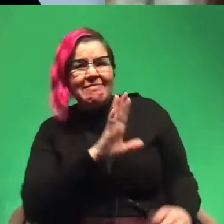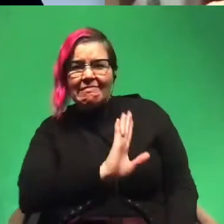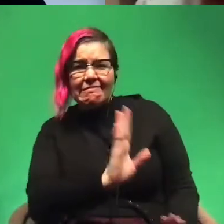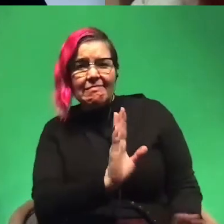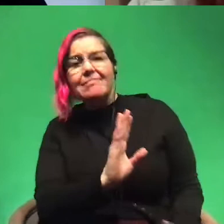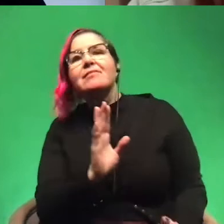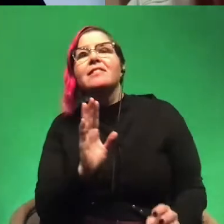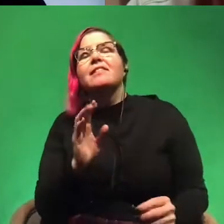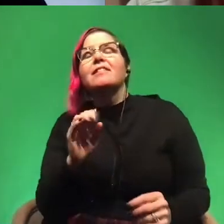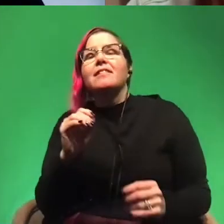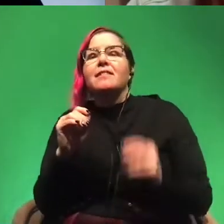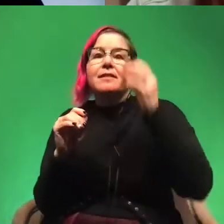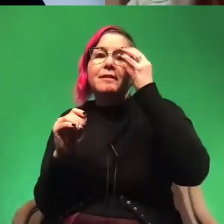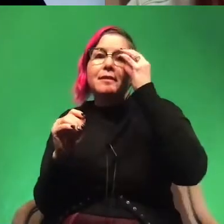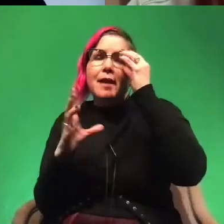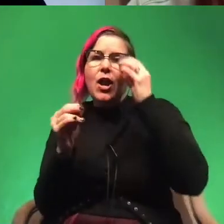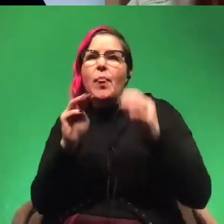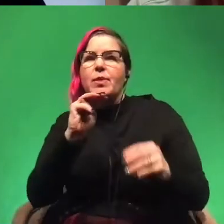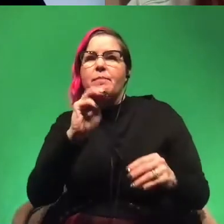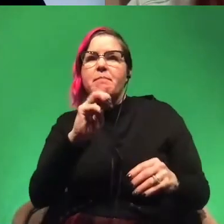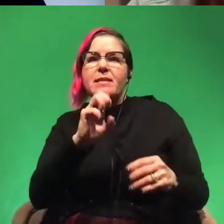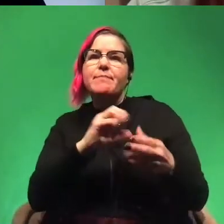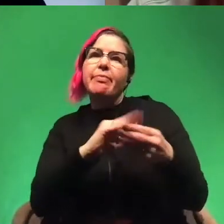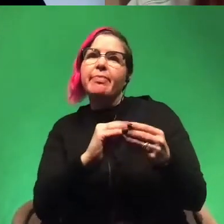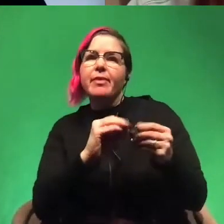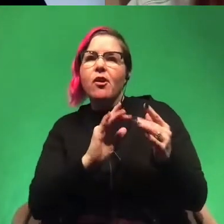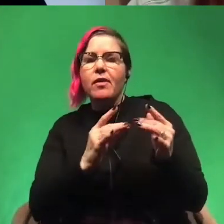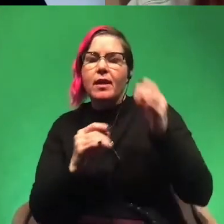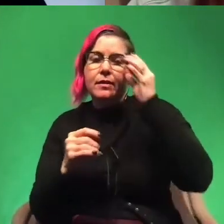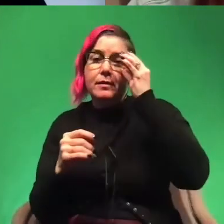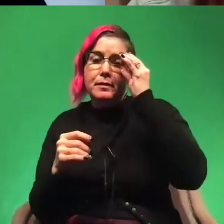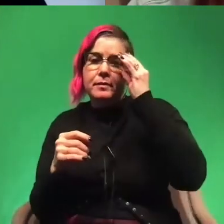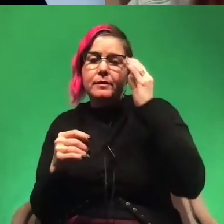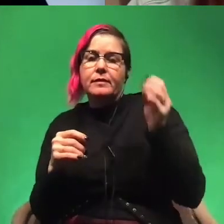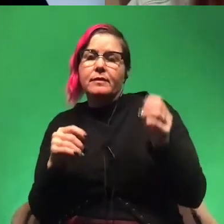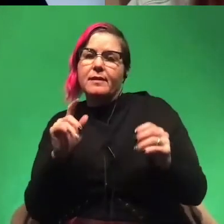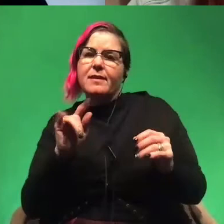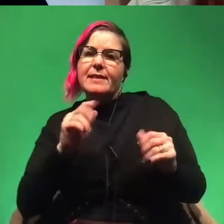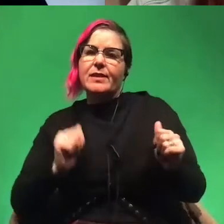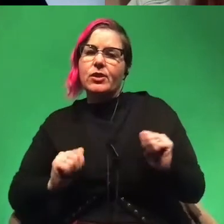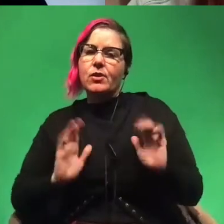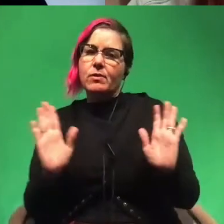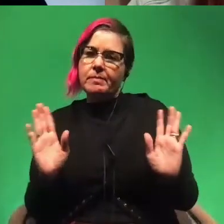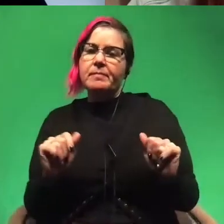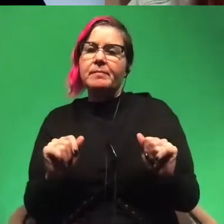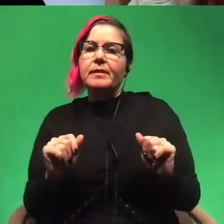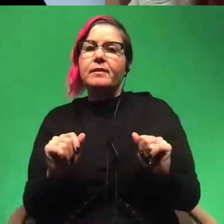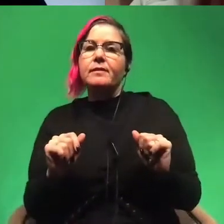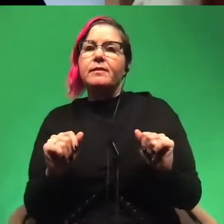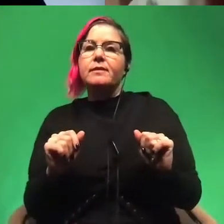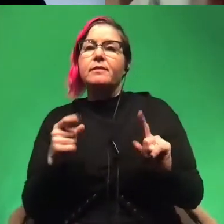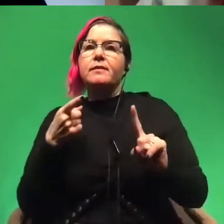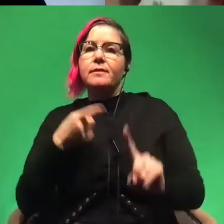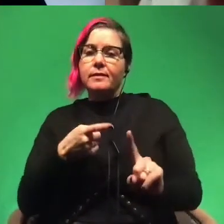and, you know, all the memes that we see online with regards to, you know, the television show. But I think realistically, the way